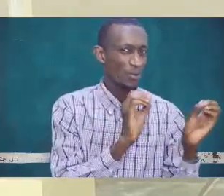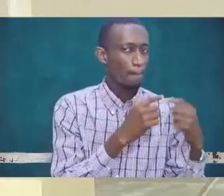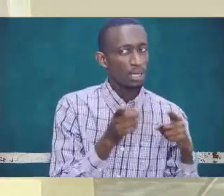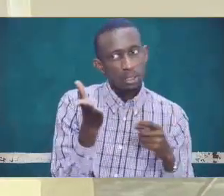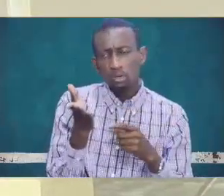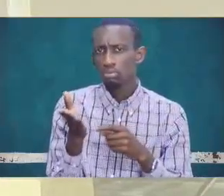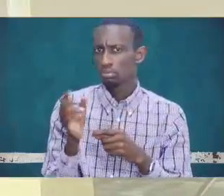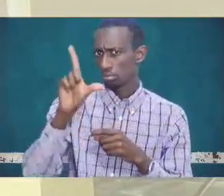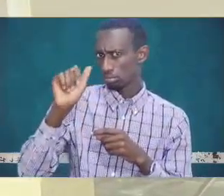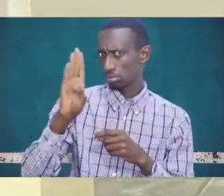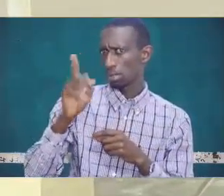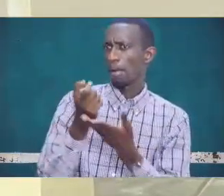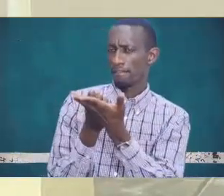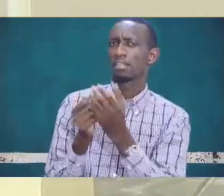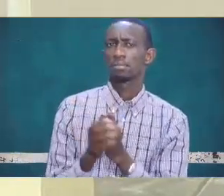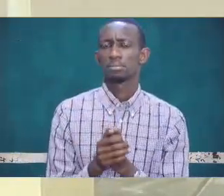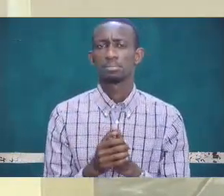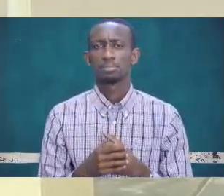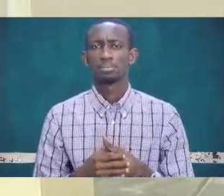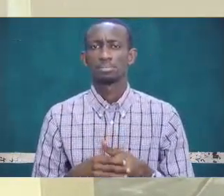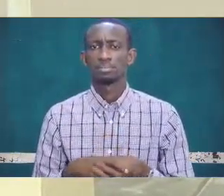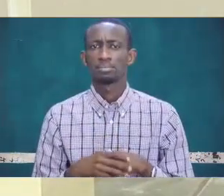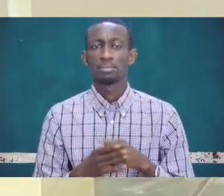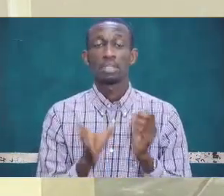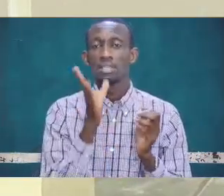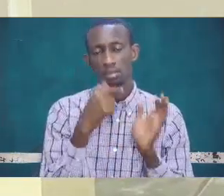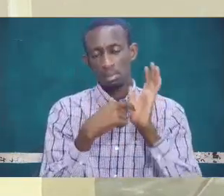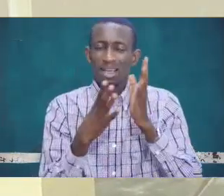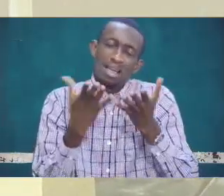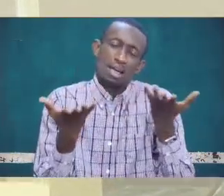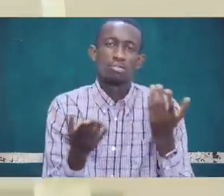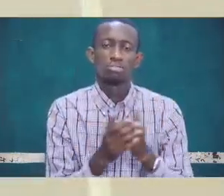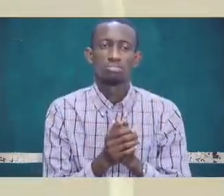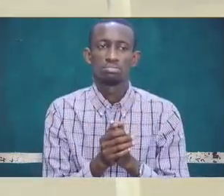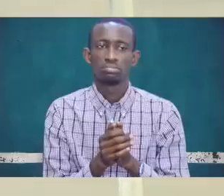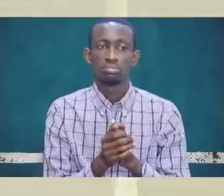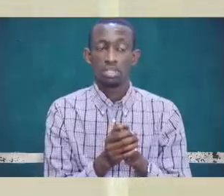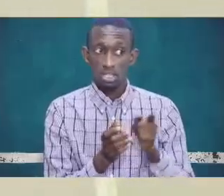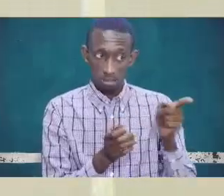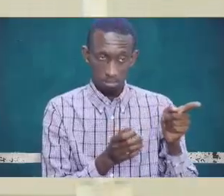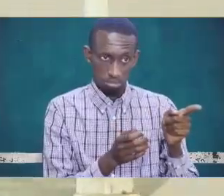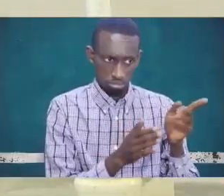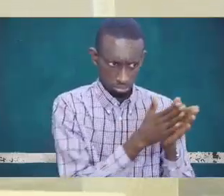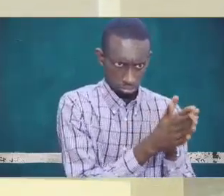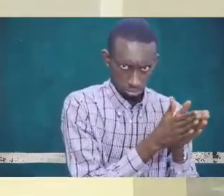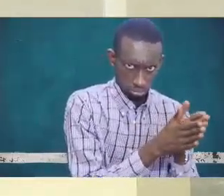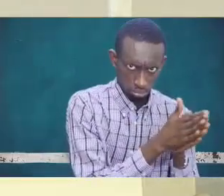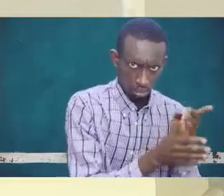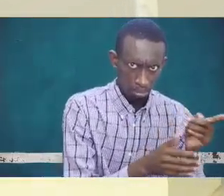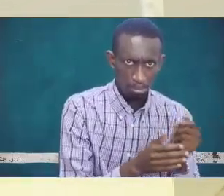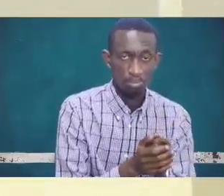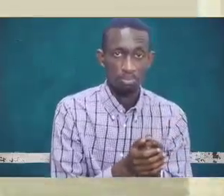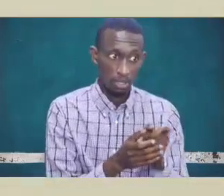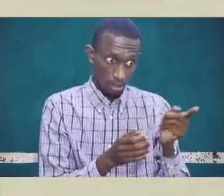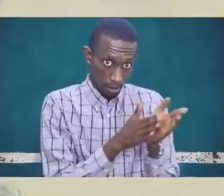I'll just talk about what you can do even later on as we continue. So you have, this is oil. We are just going to see, this is